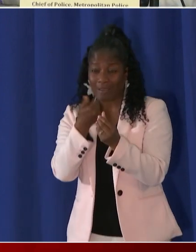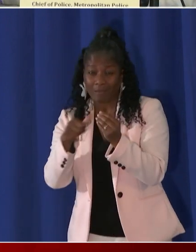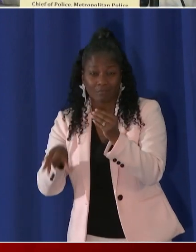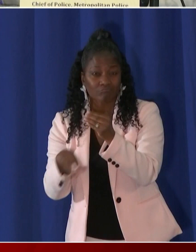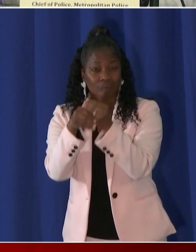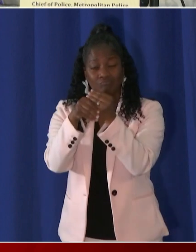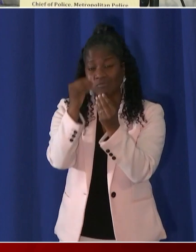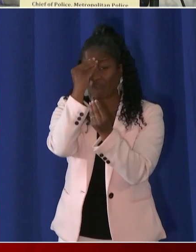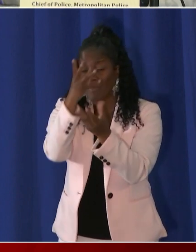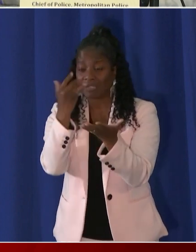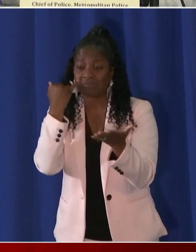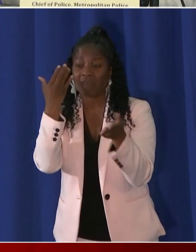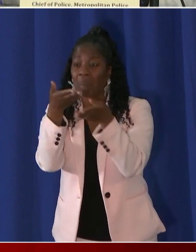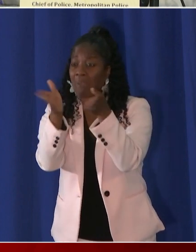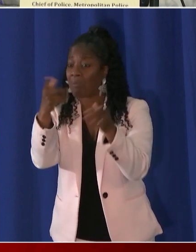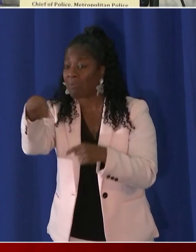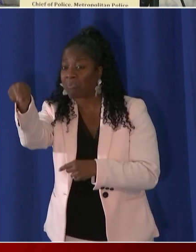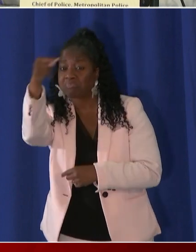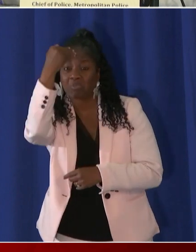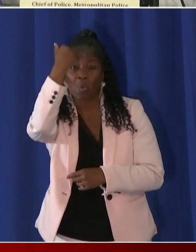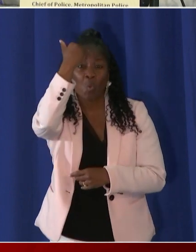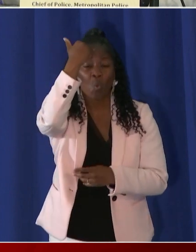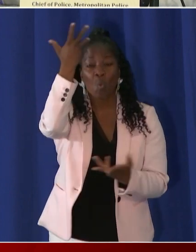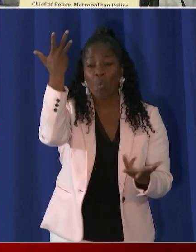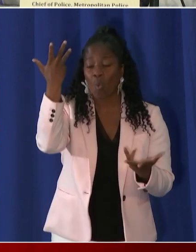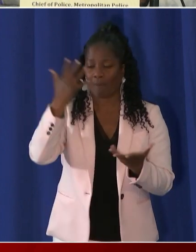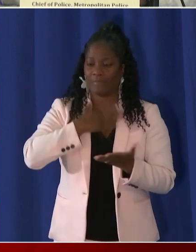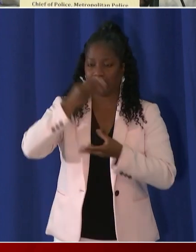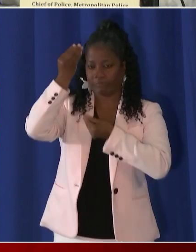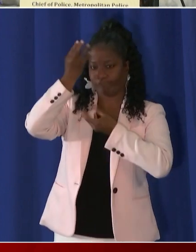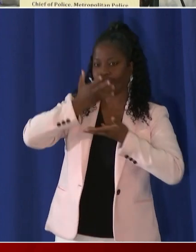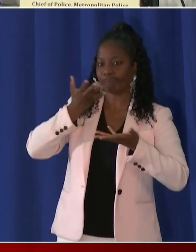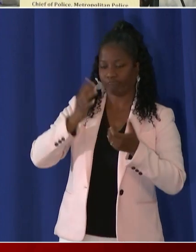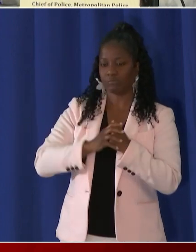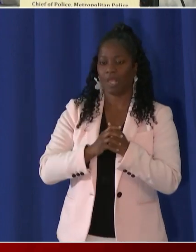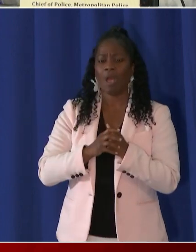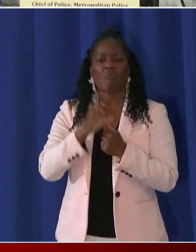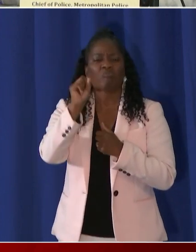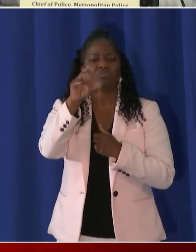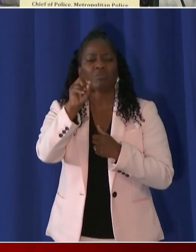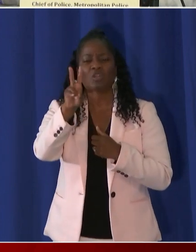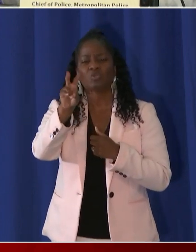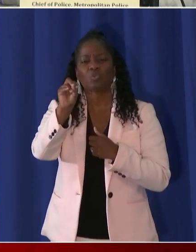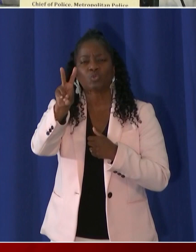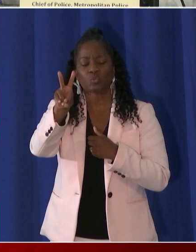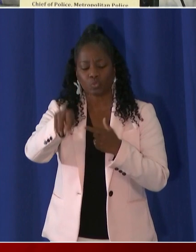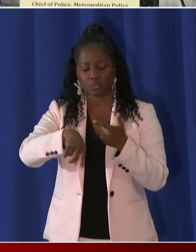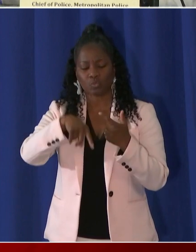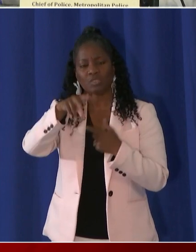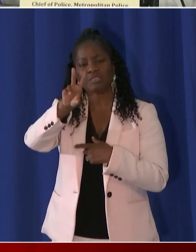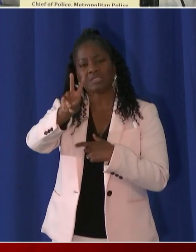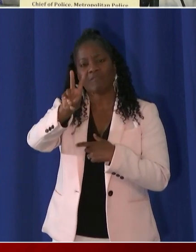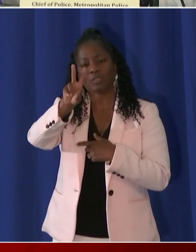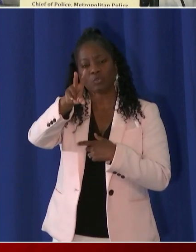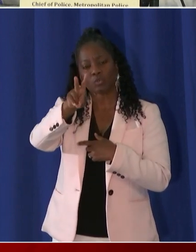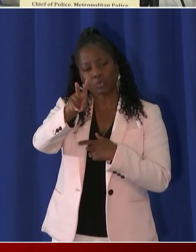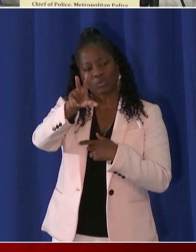additional information that the public may be able to offer us. I'm going to put this number out here,